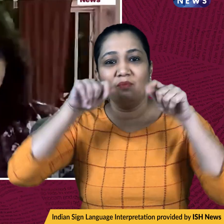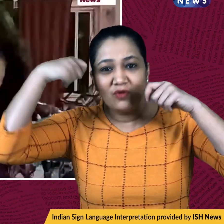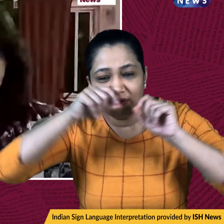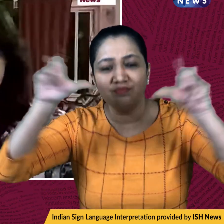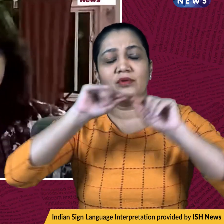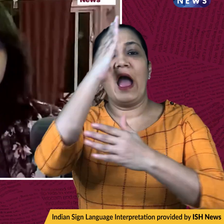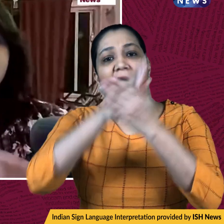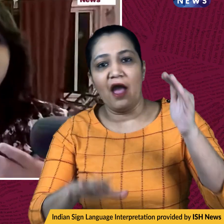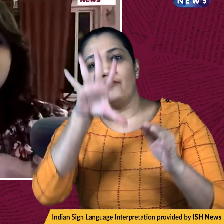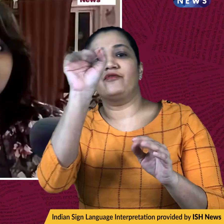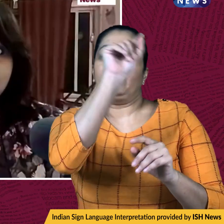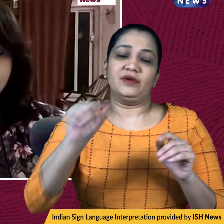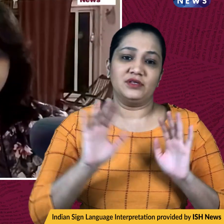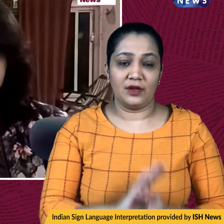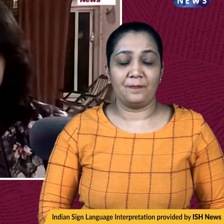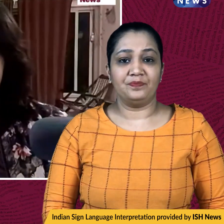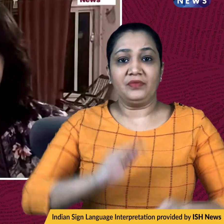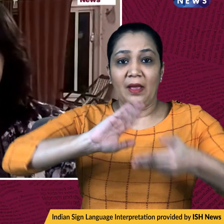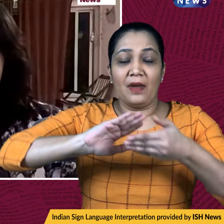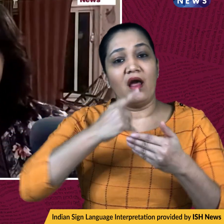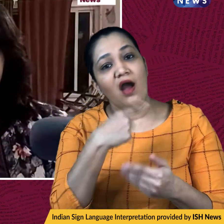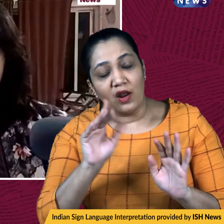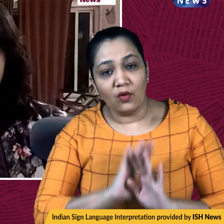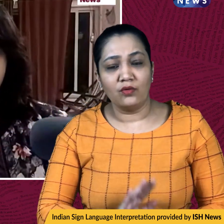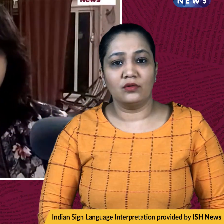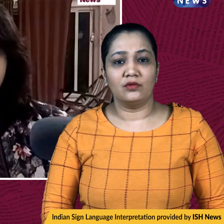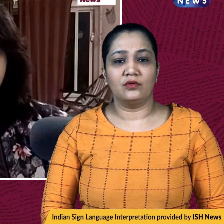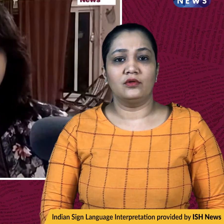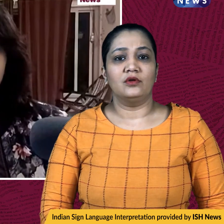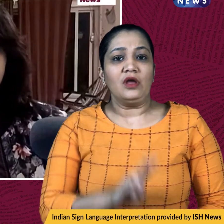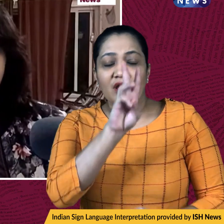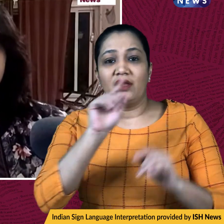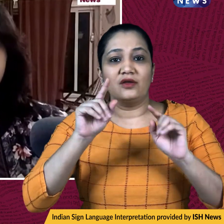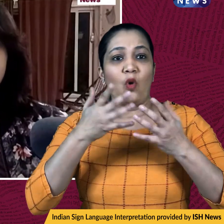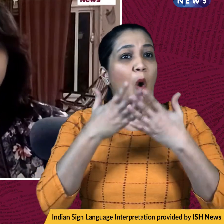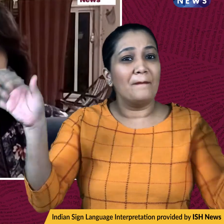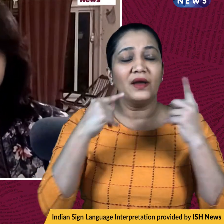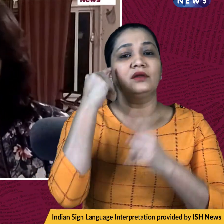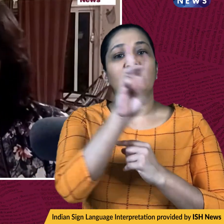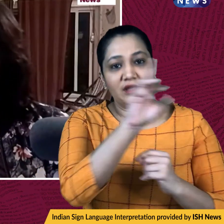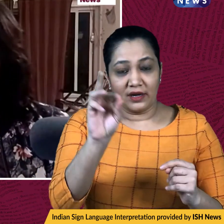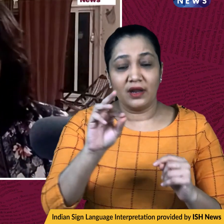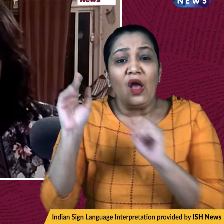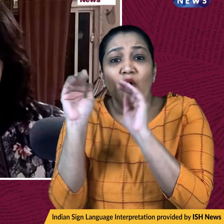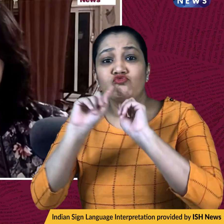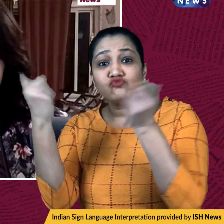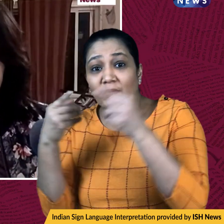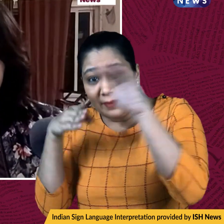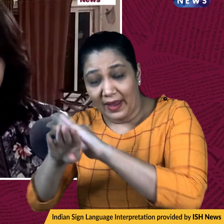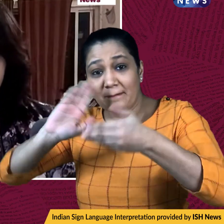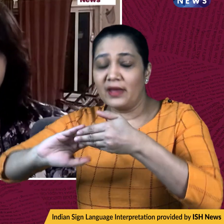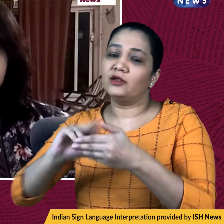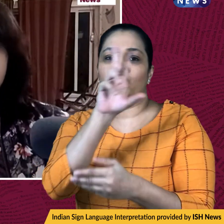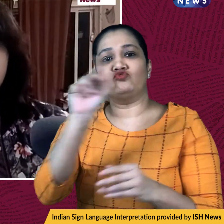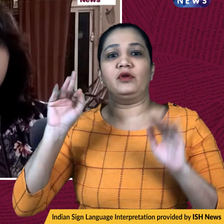at 50% capacity. Marriages can be held with up to 300 people in open venues and 200 people in